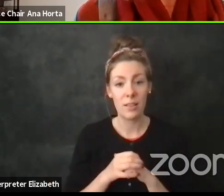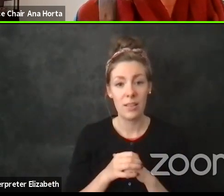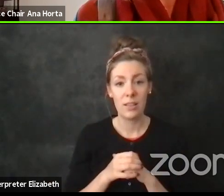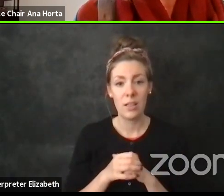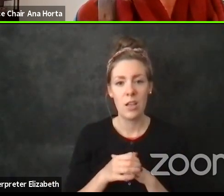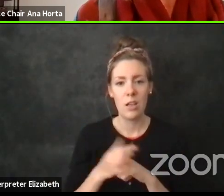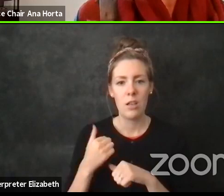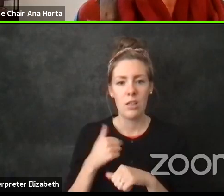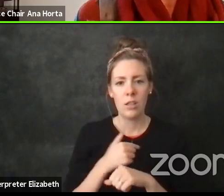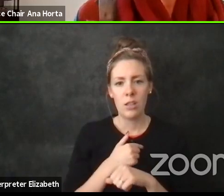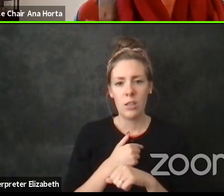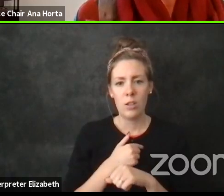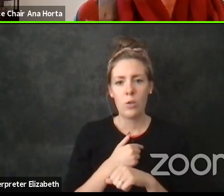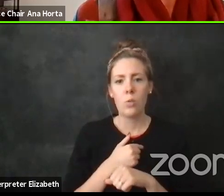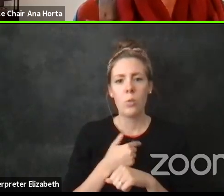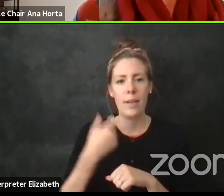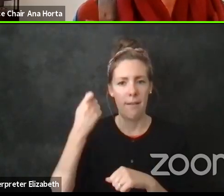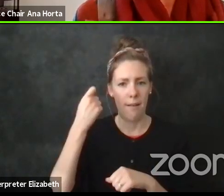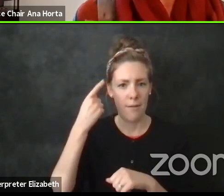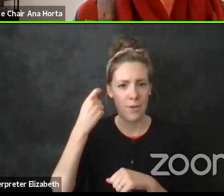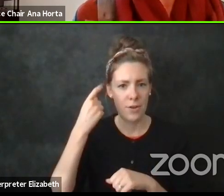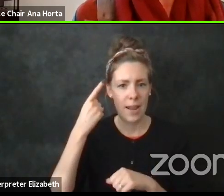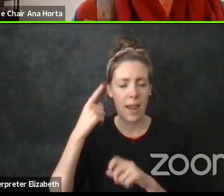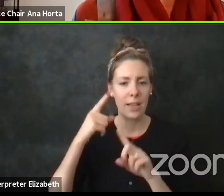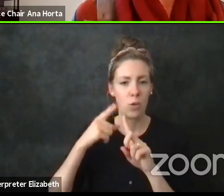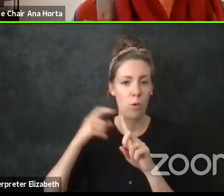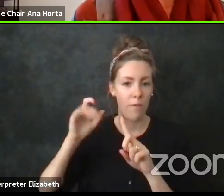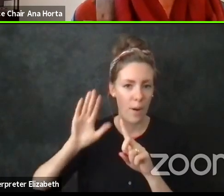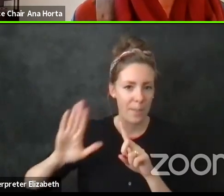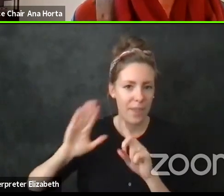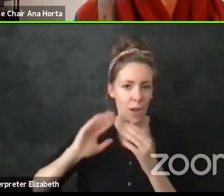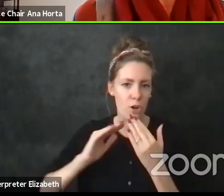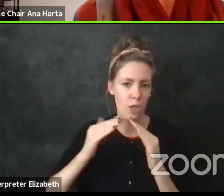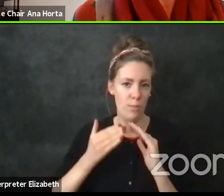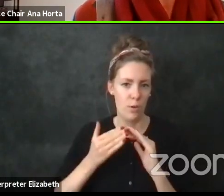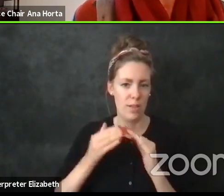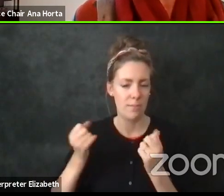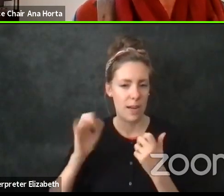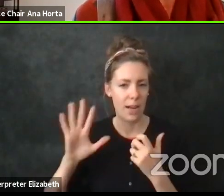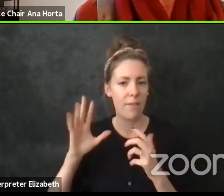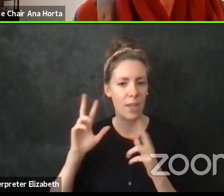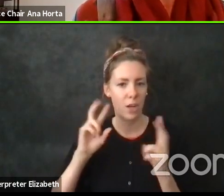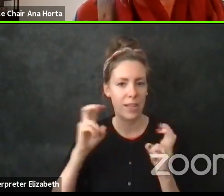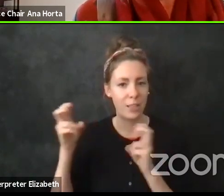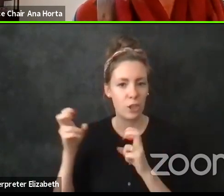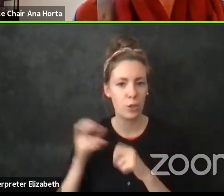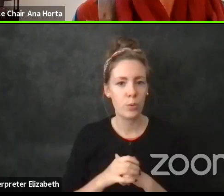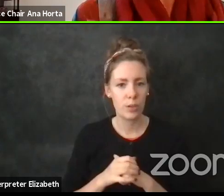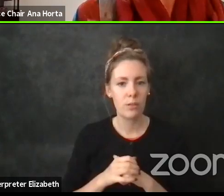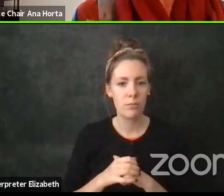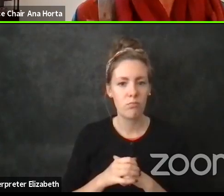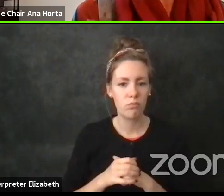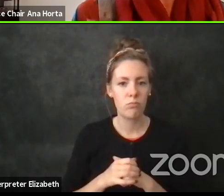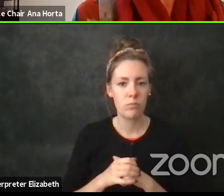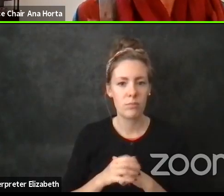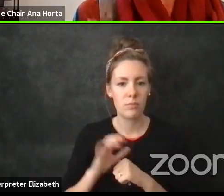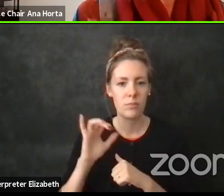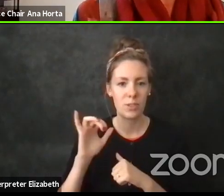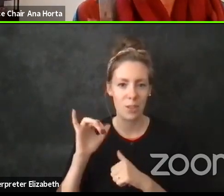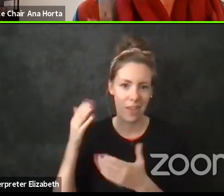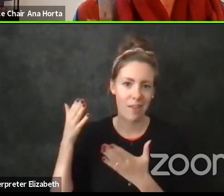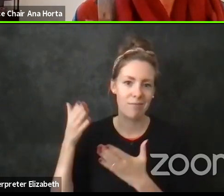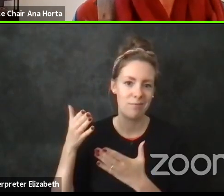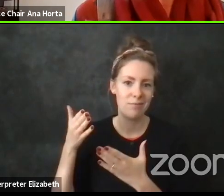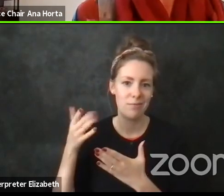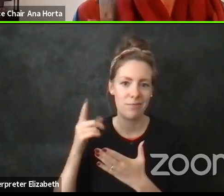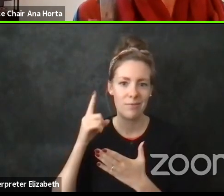we come from and we understand many of the issues that the Latinx community face. So that right there, I